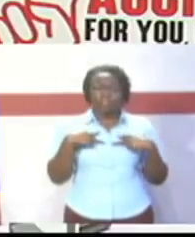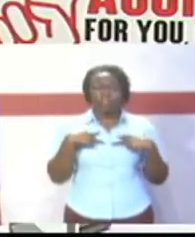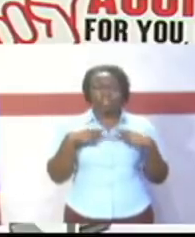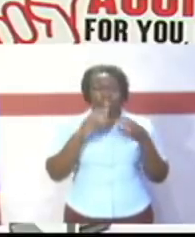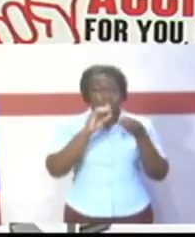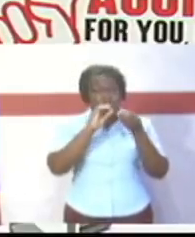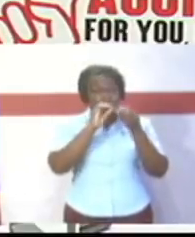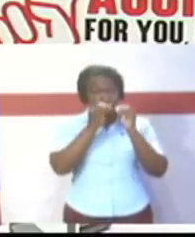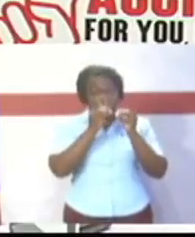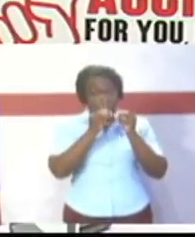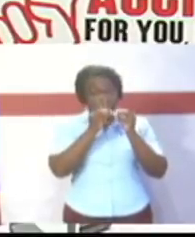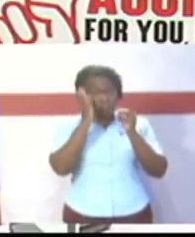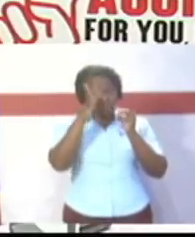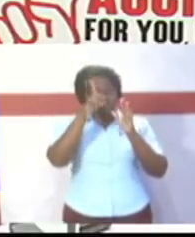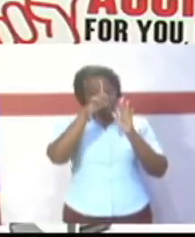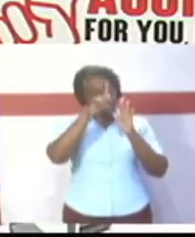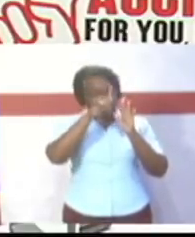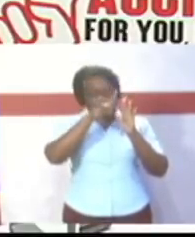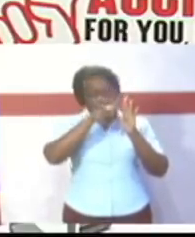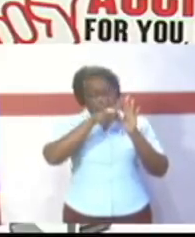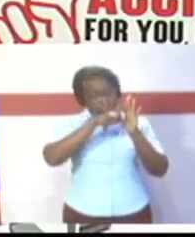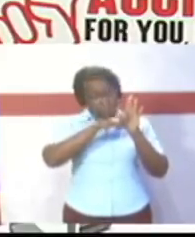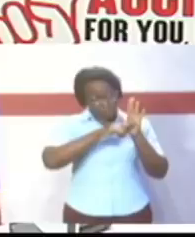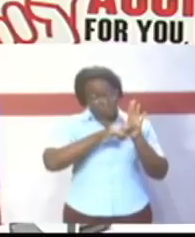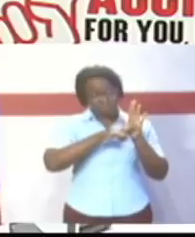mortality, which quite frankly should be